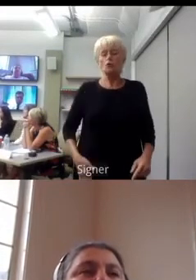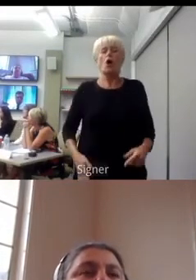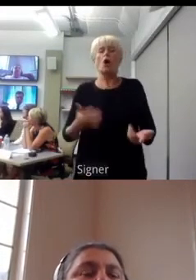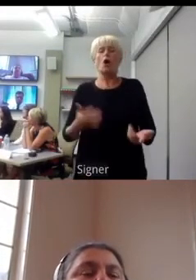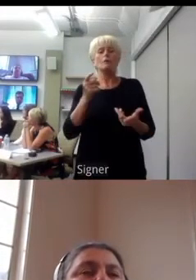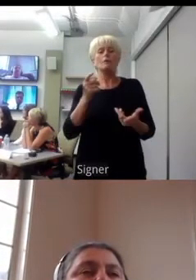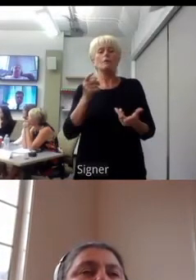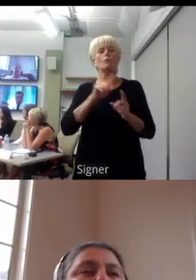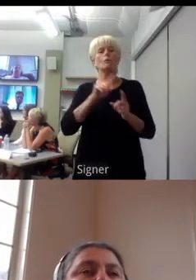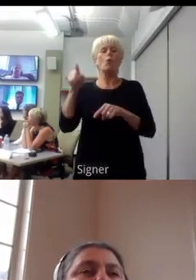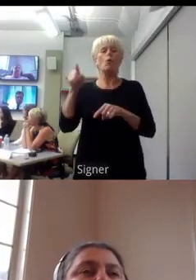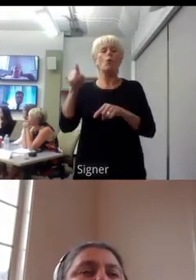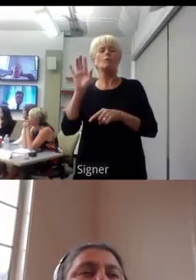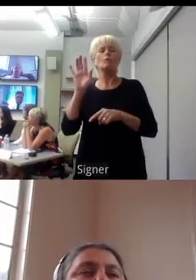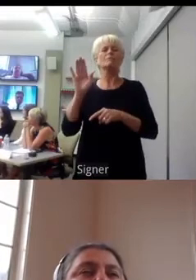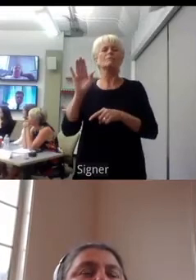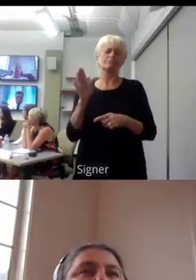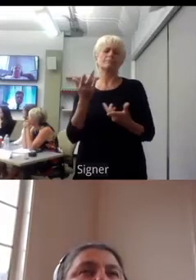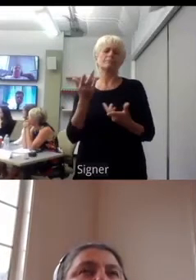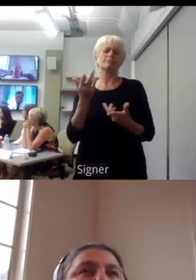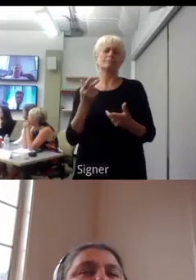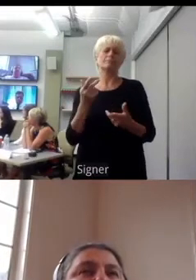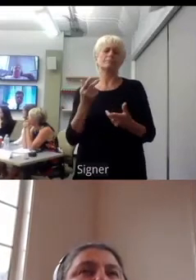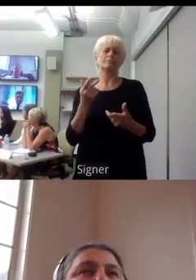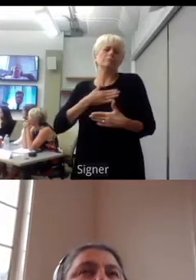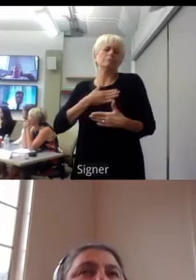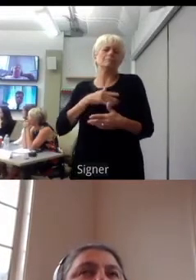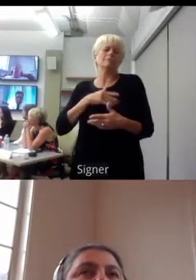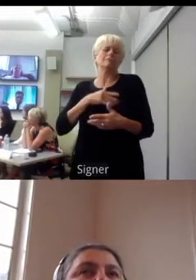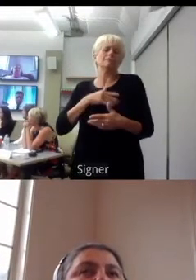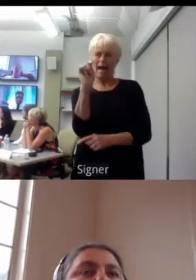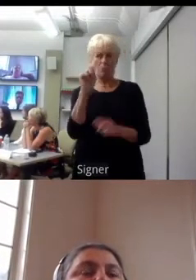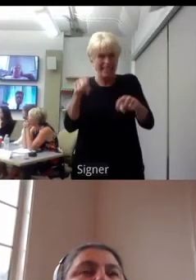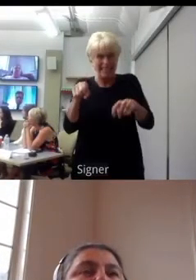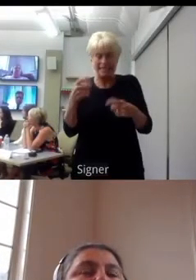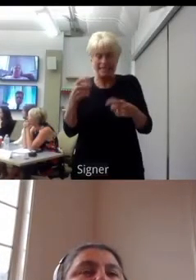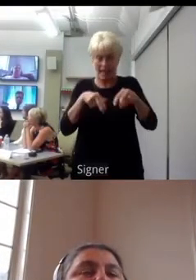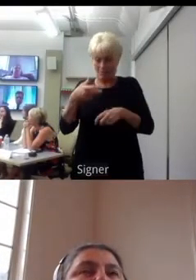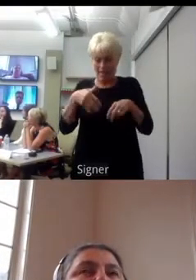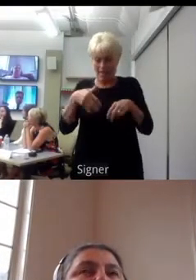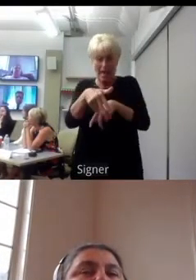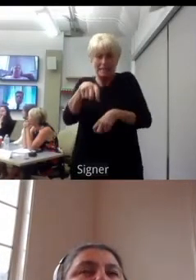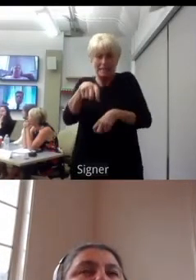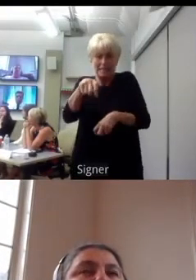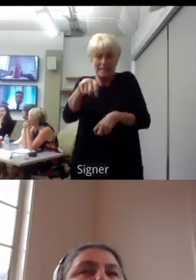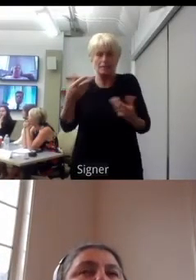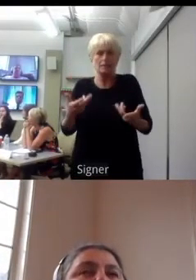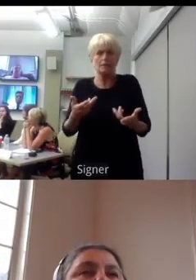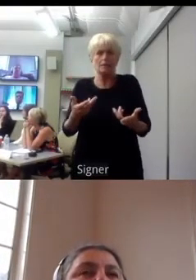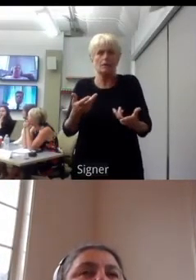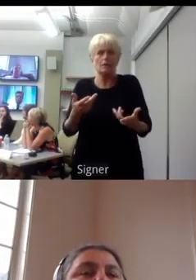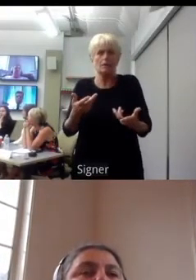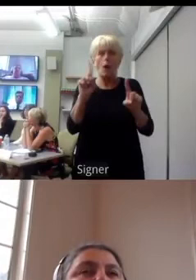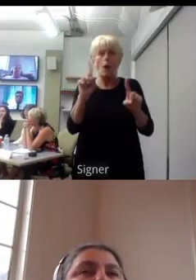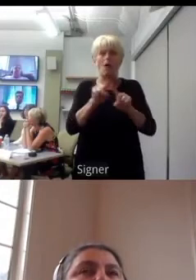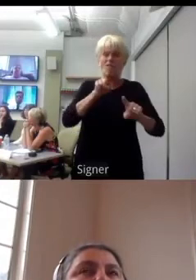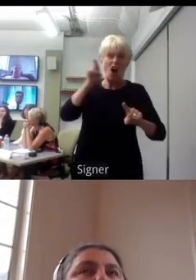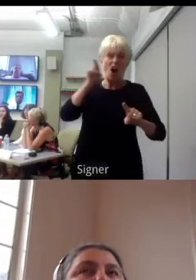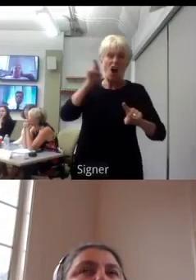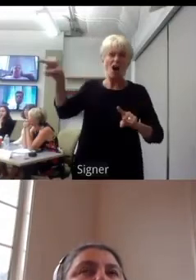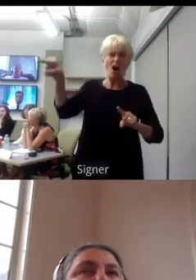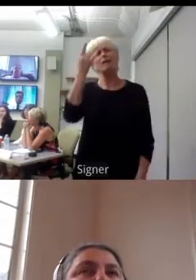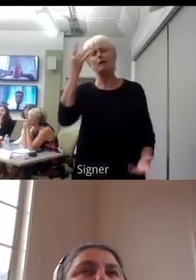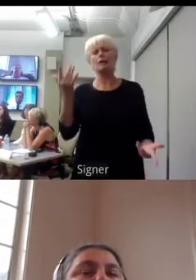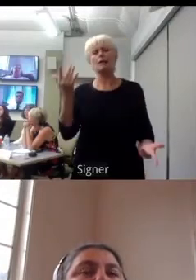they go to the bathroom on the site? And how far is that from the front entrance? Rest areas are required in the AODA